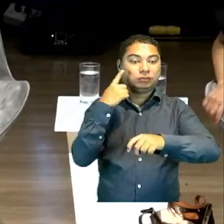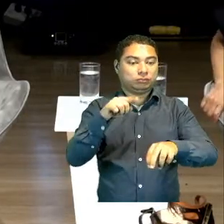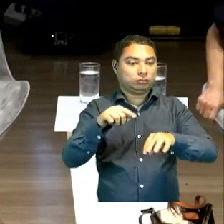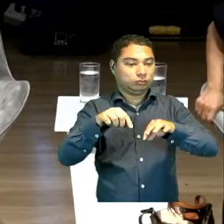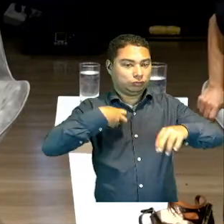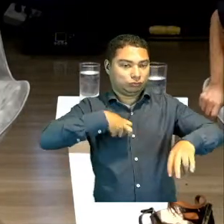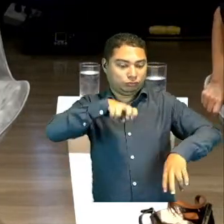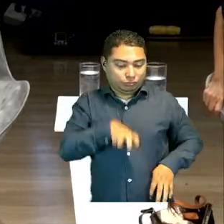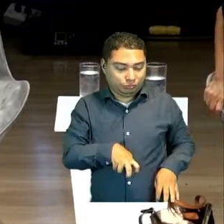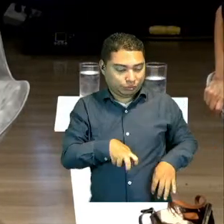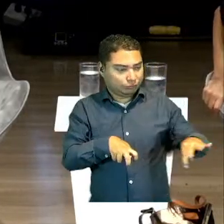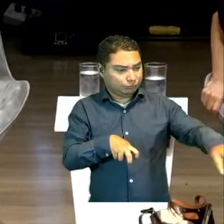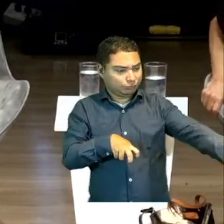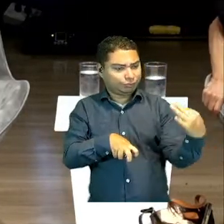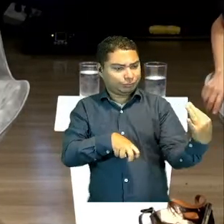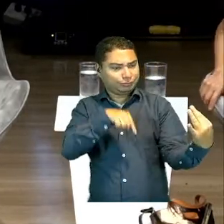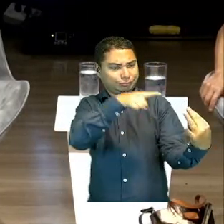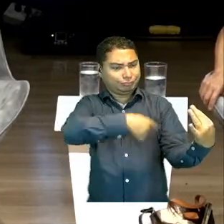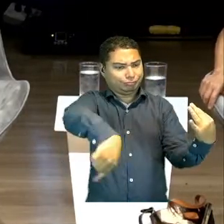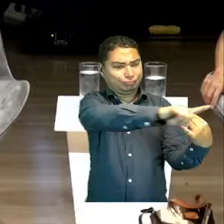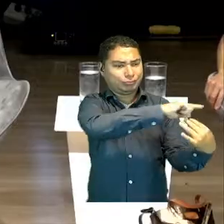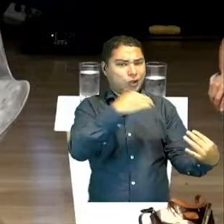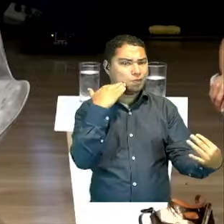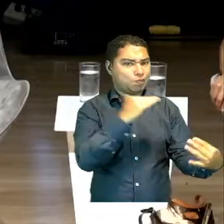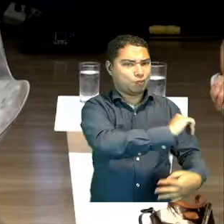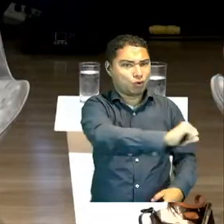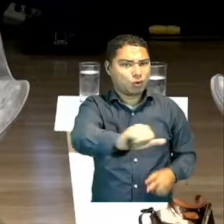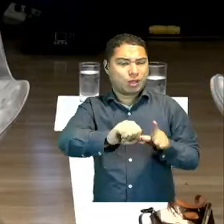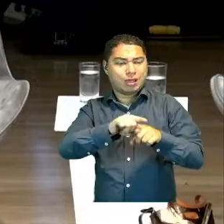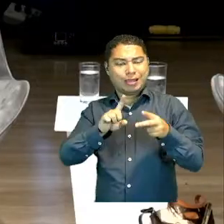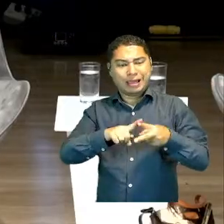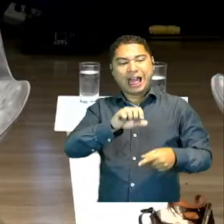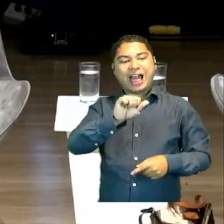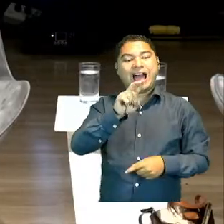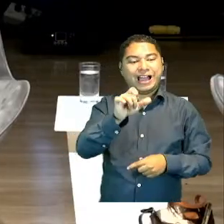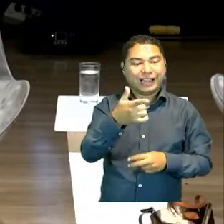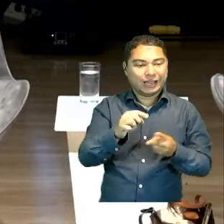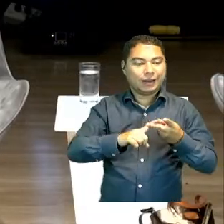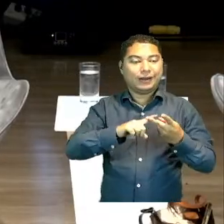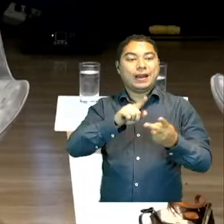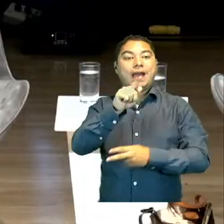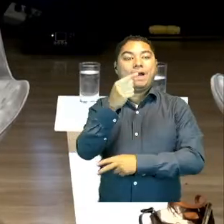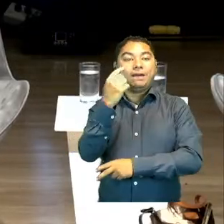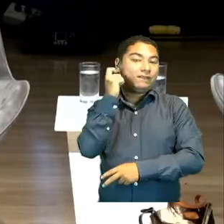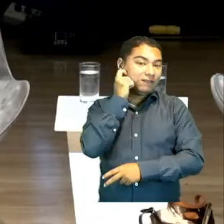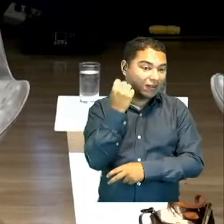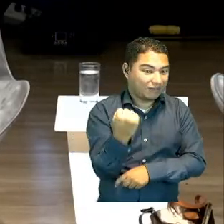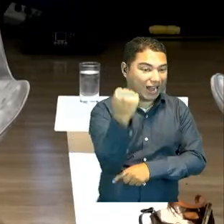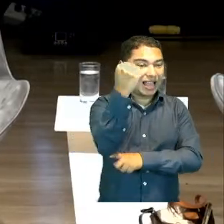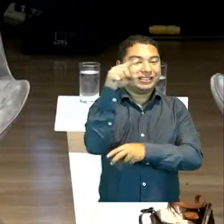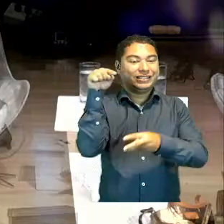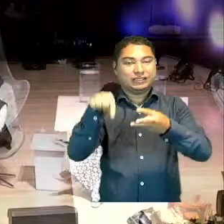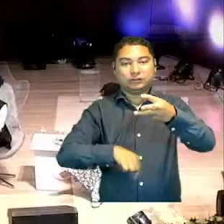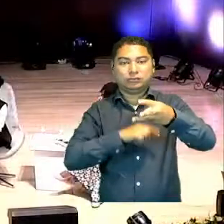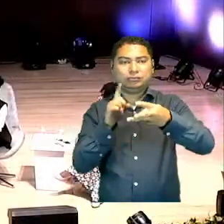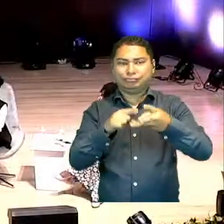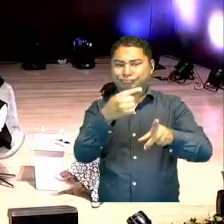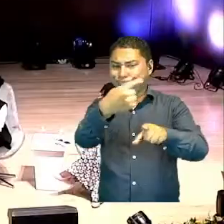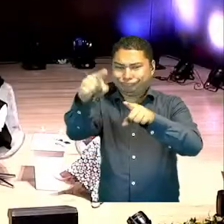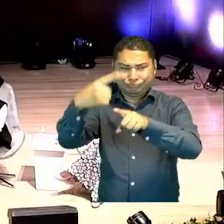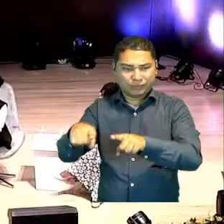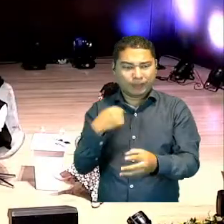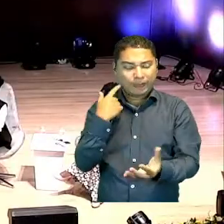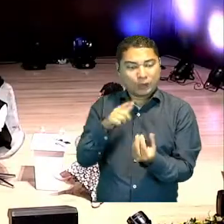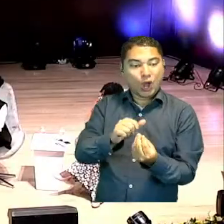beautiful when it became a reality. And having Angela Davis and Francia Marquez